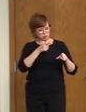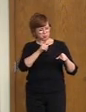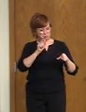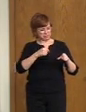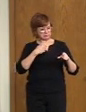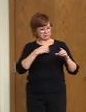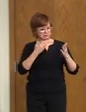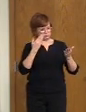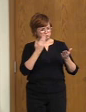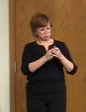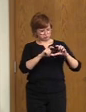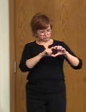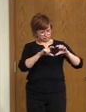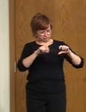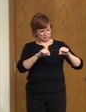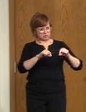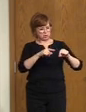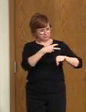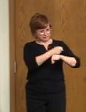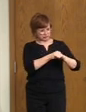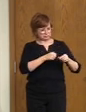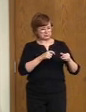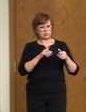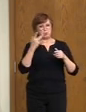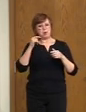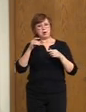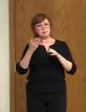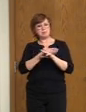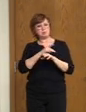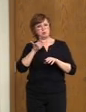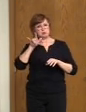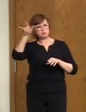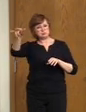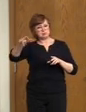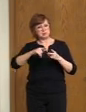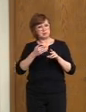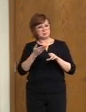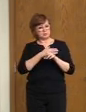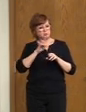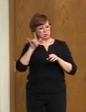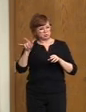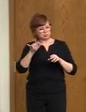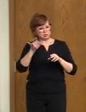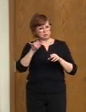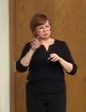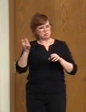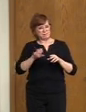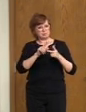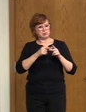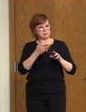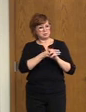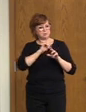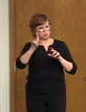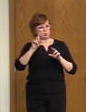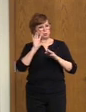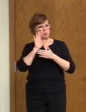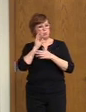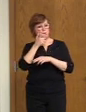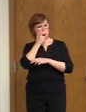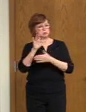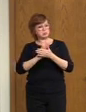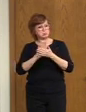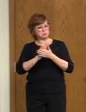certain restrictions over travel, going to congregate settings such as theaters or cinemas, that there may be some